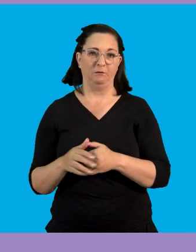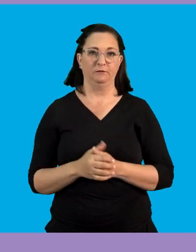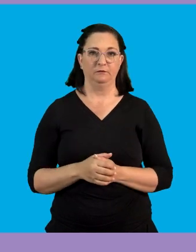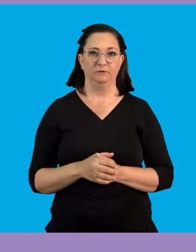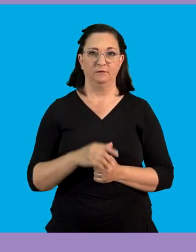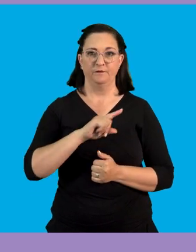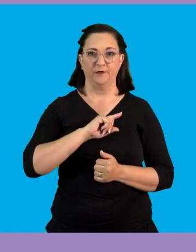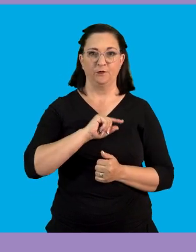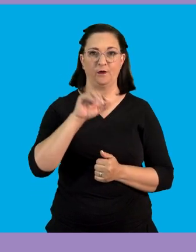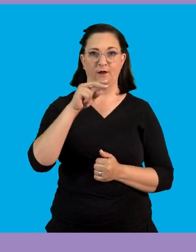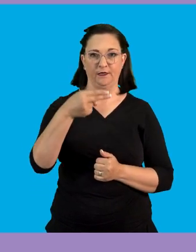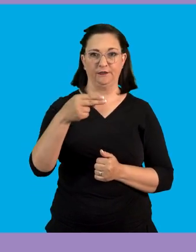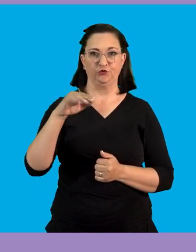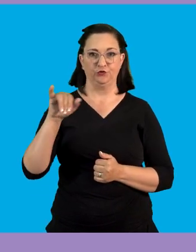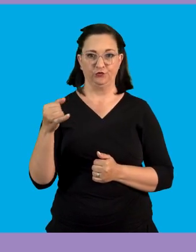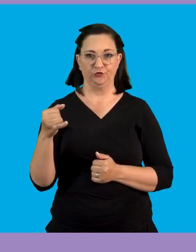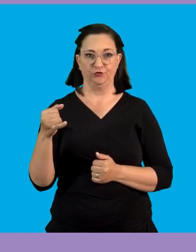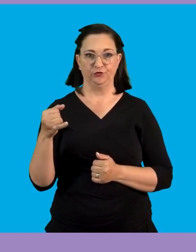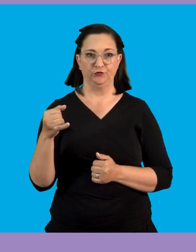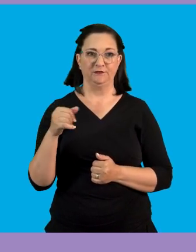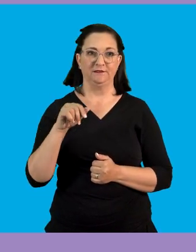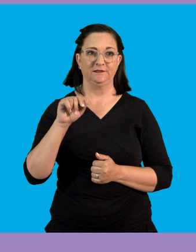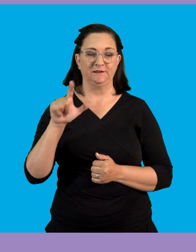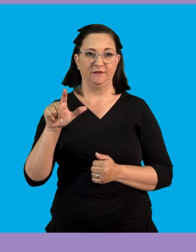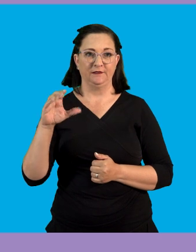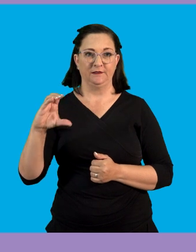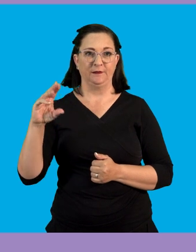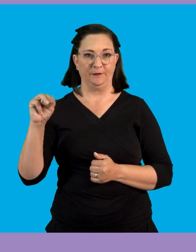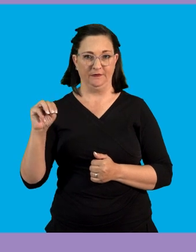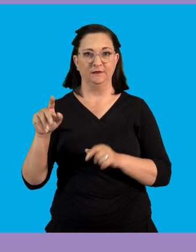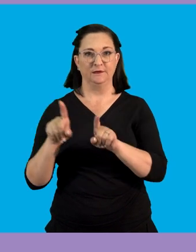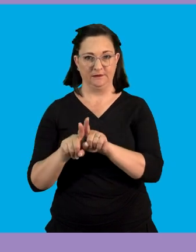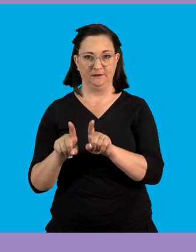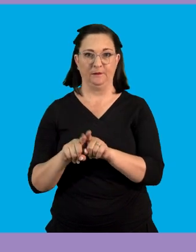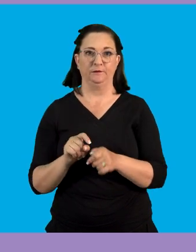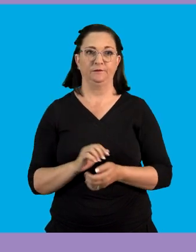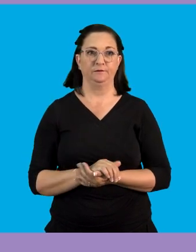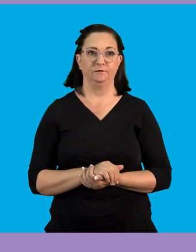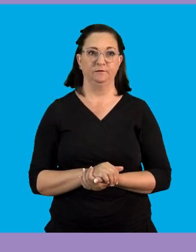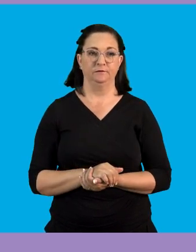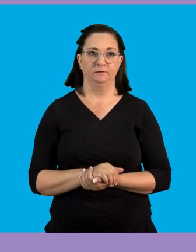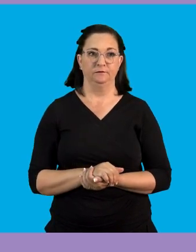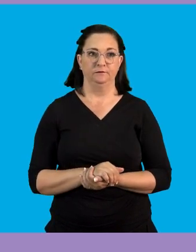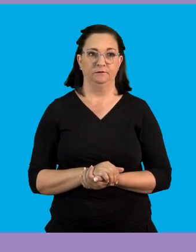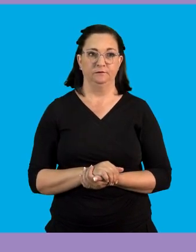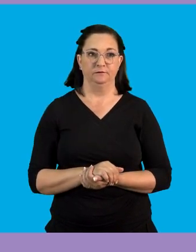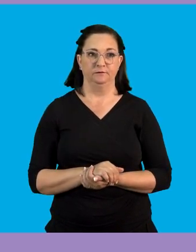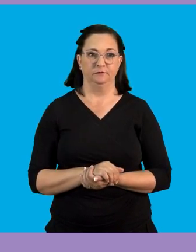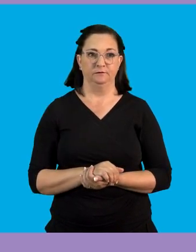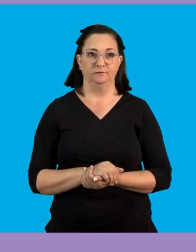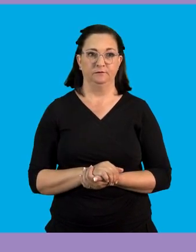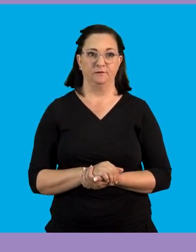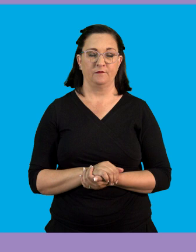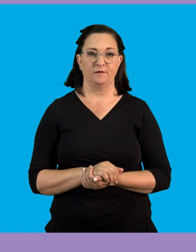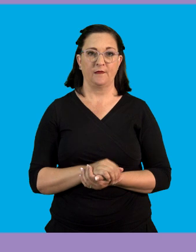equal. So side HJ equals to 7 centimeters as well. And of course, we